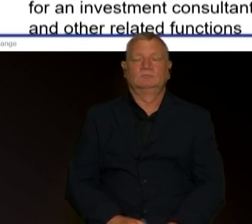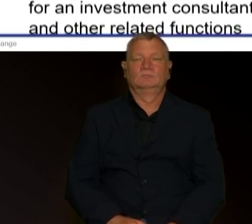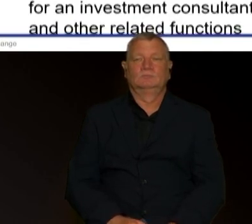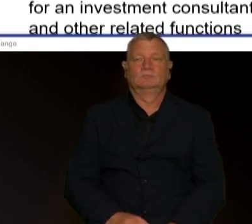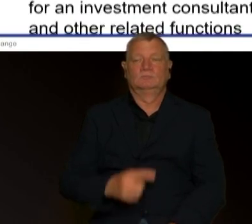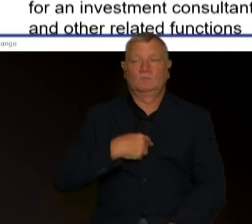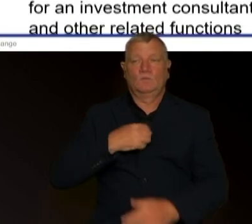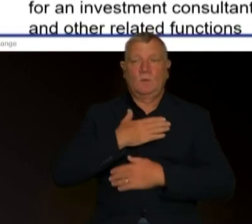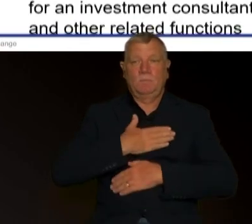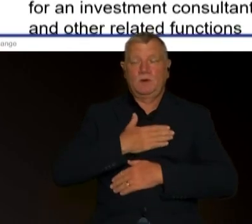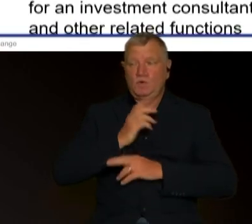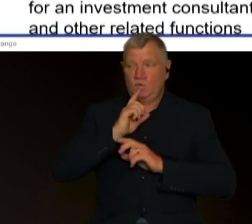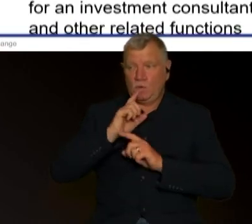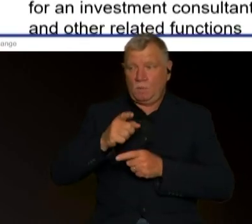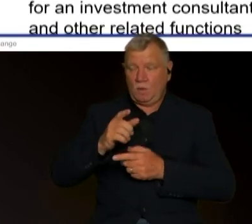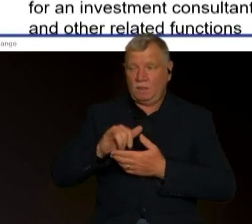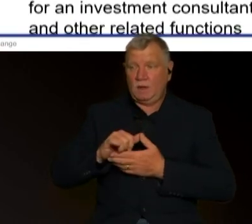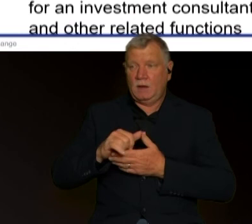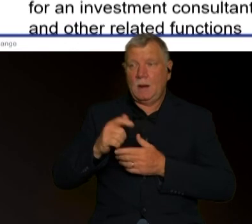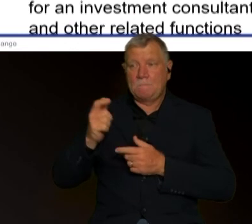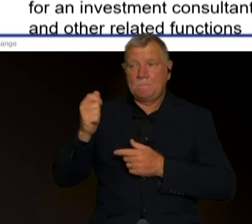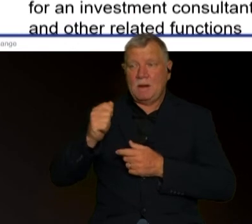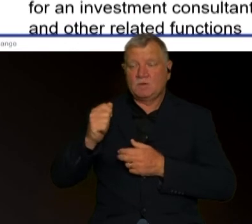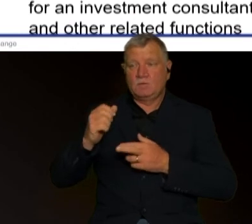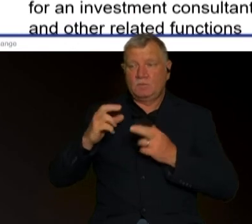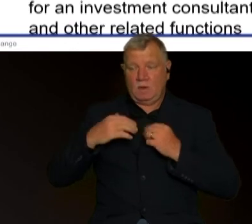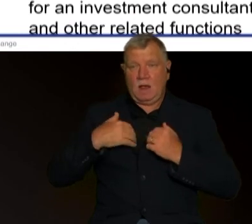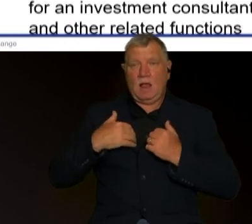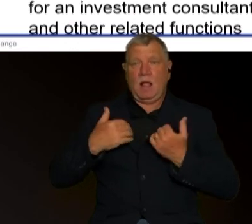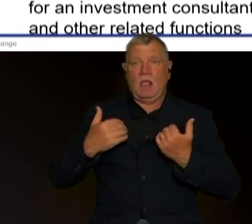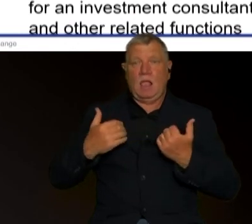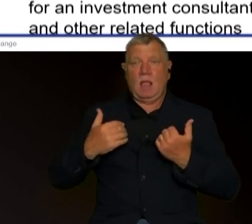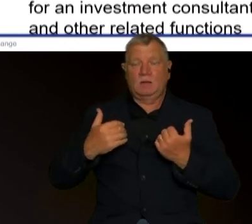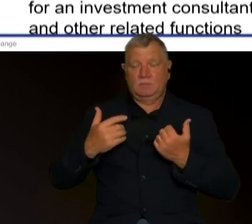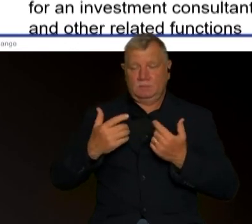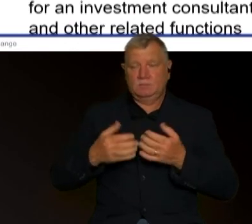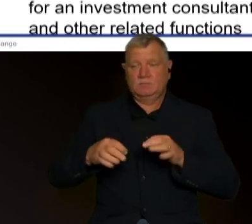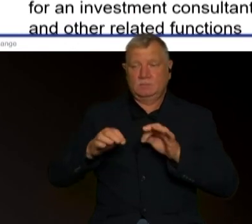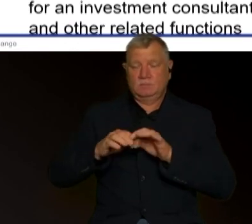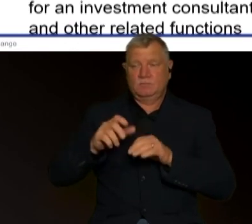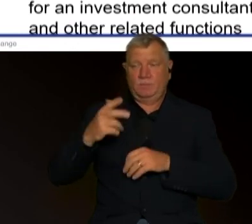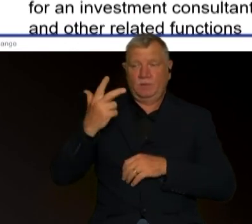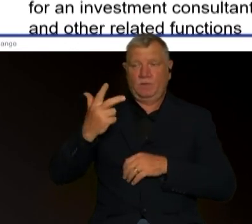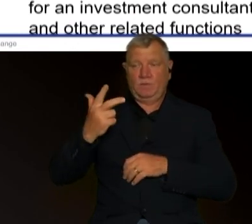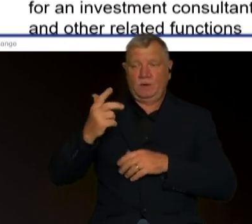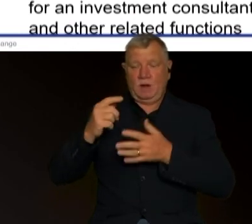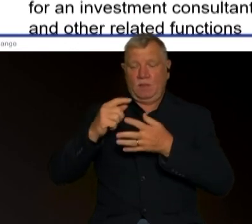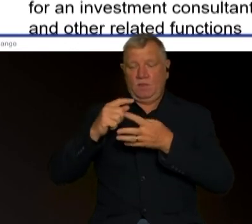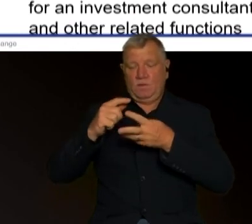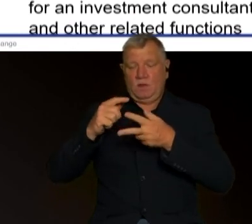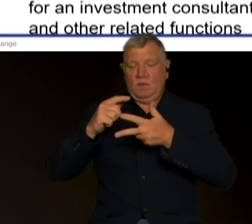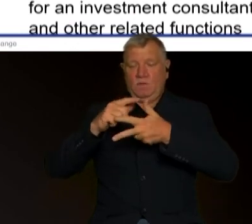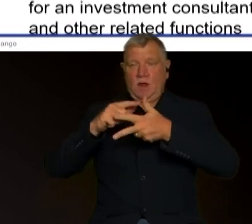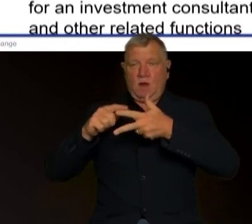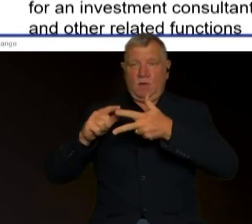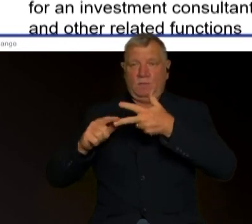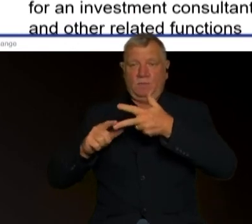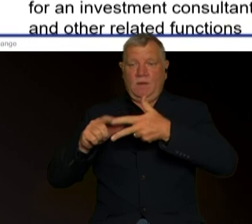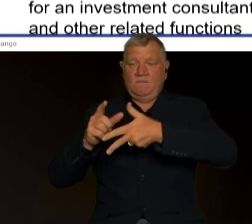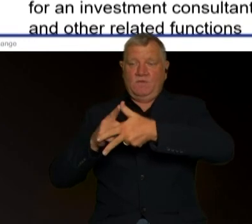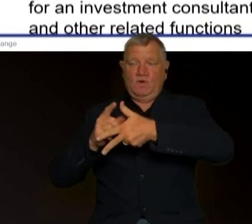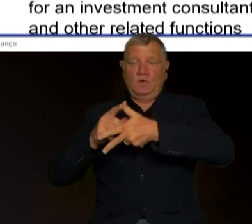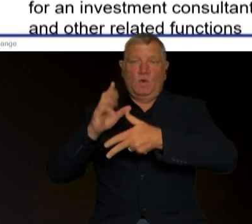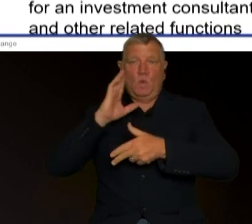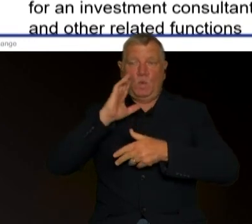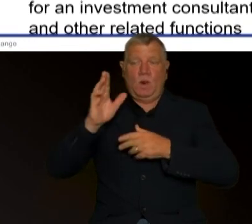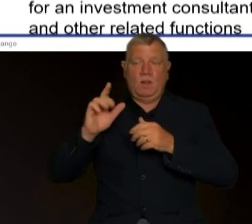I am pleased to report to you the Pension Reserve Trust has already achieved key milestones in 3 primary areas. First,